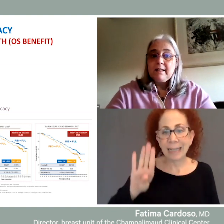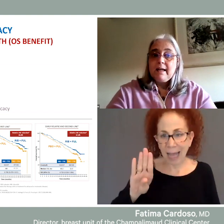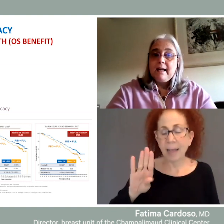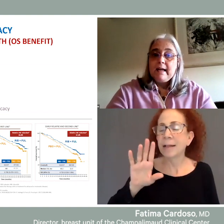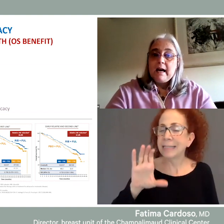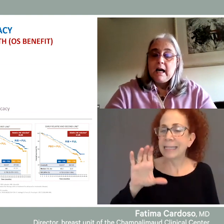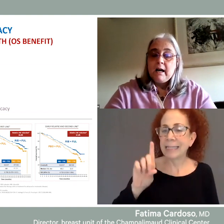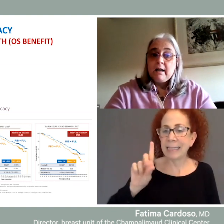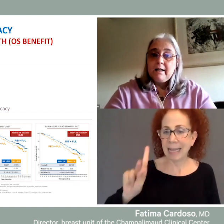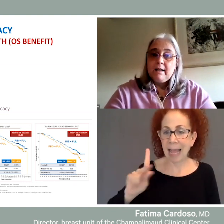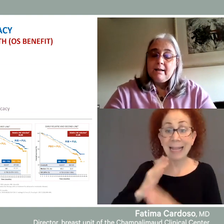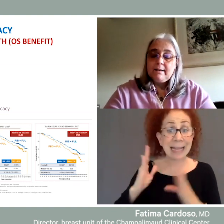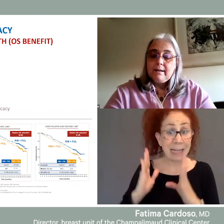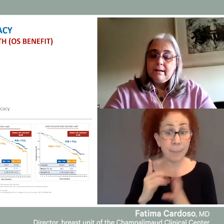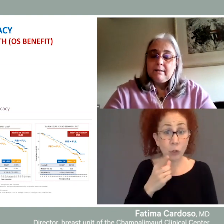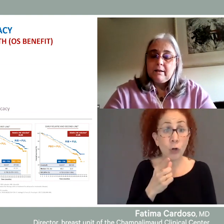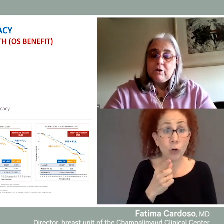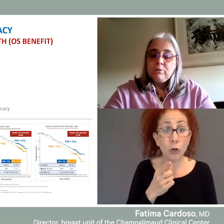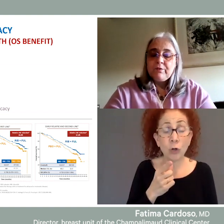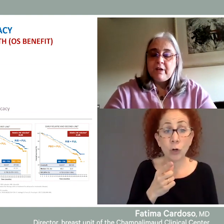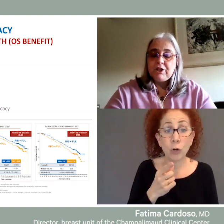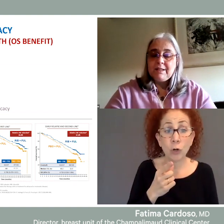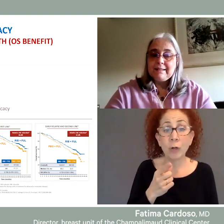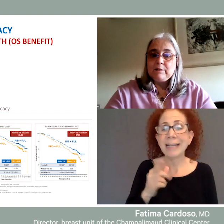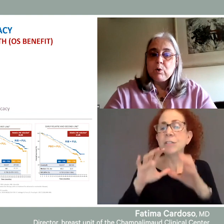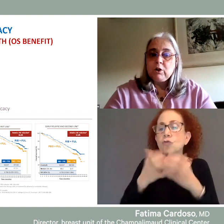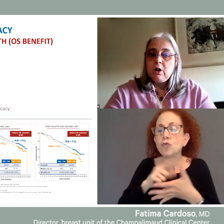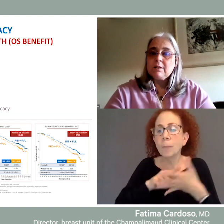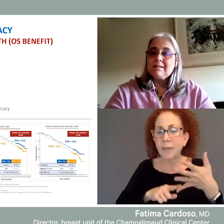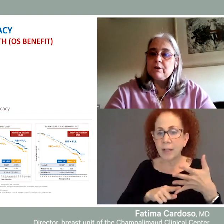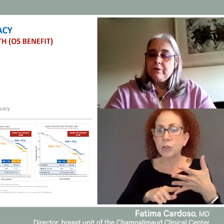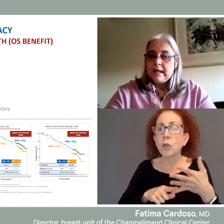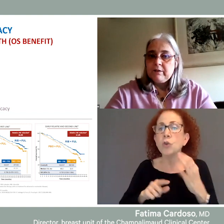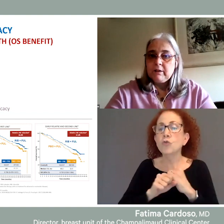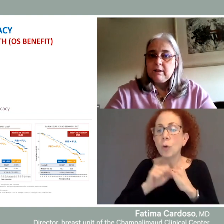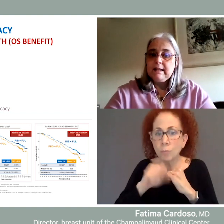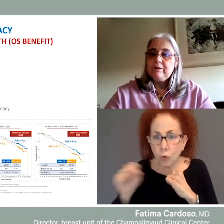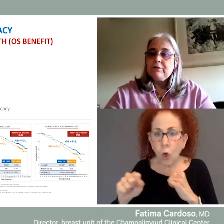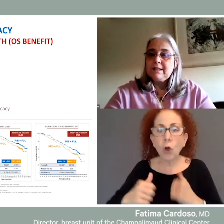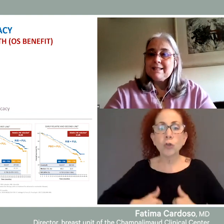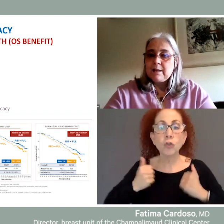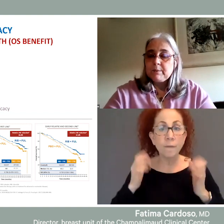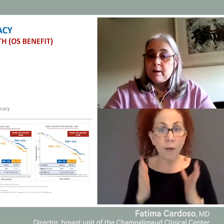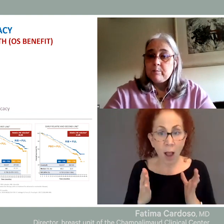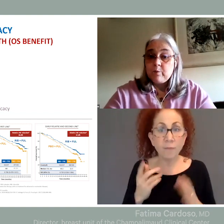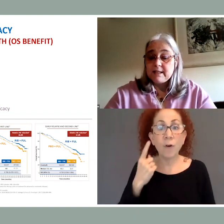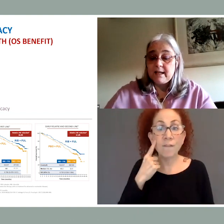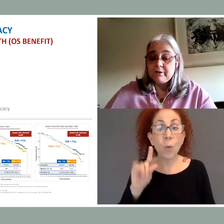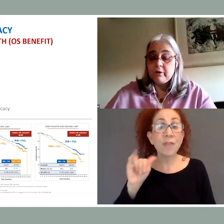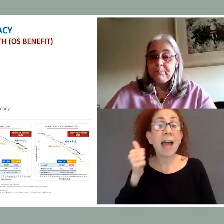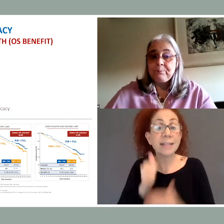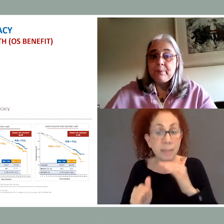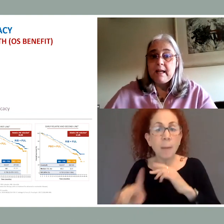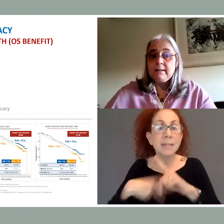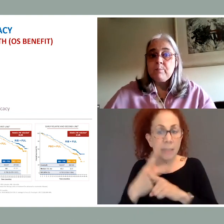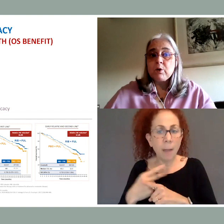inhibitors are a group of agents that prolong survival for this subtype of breast